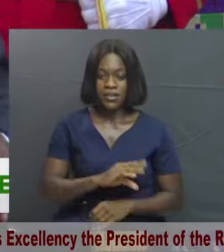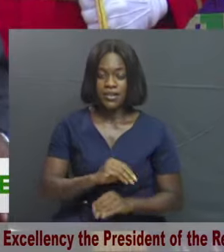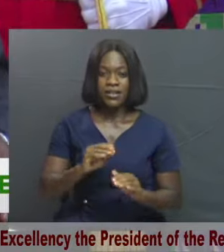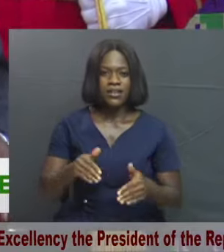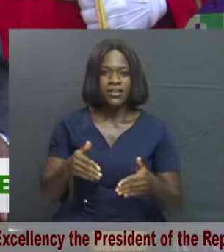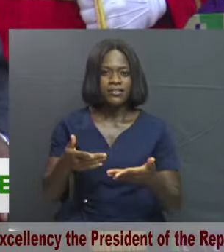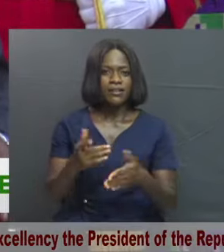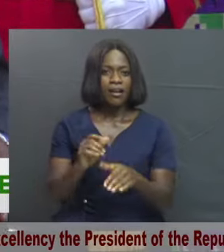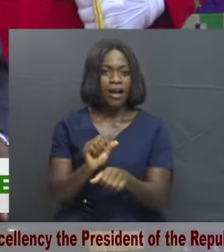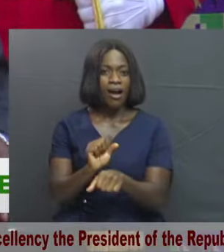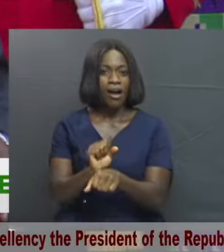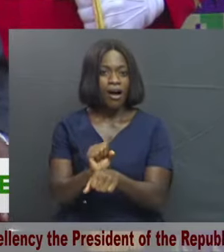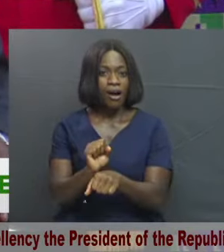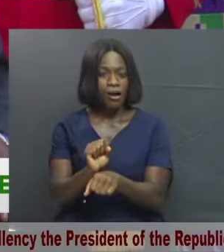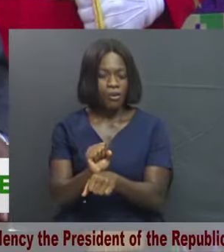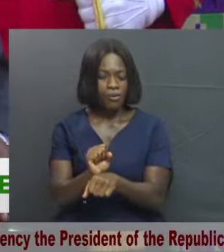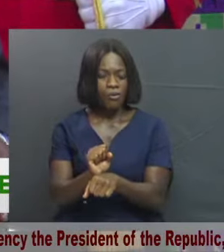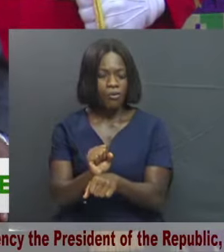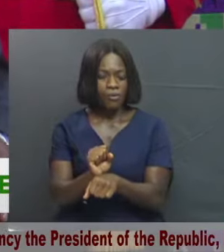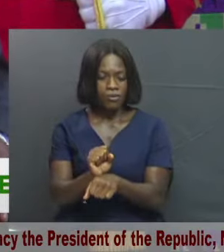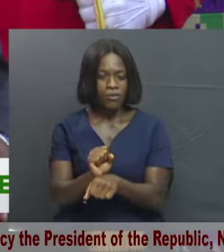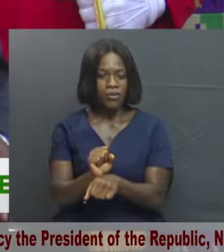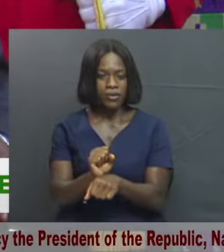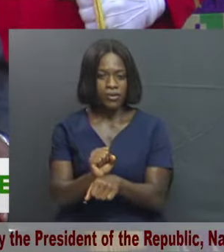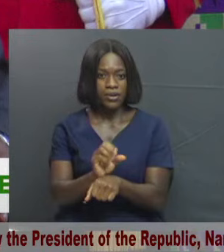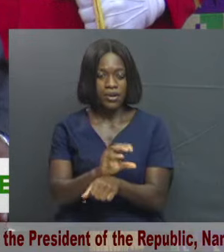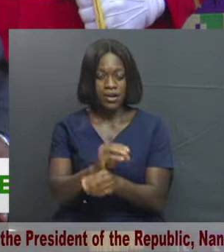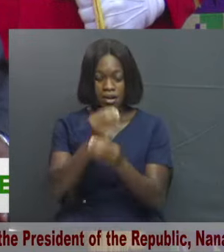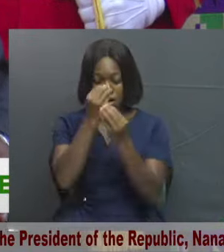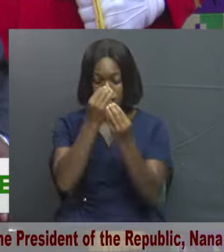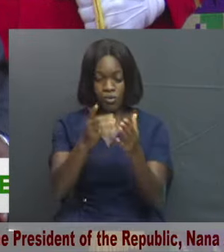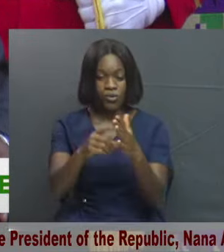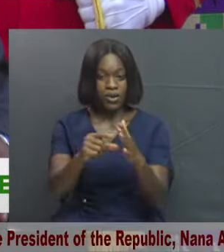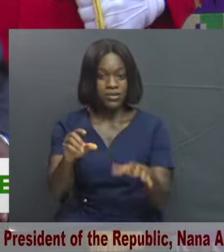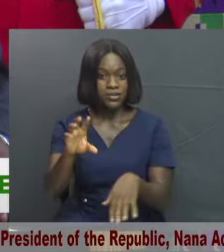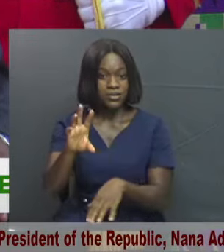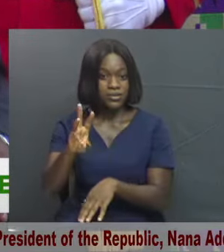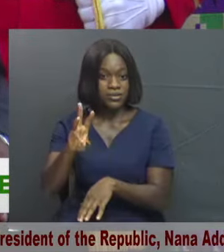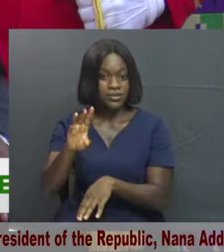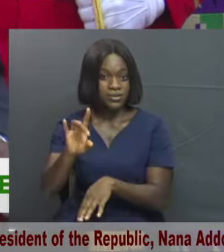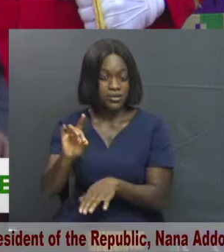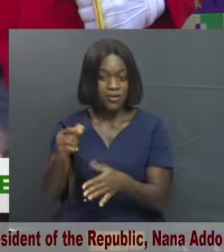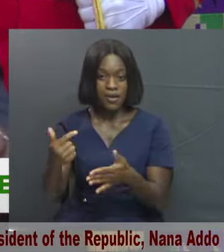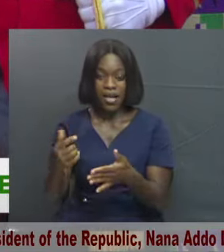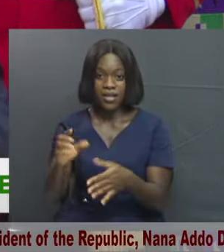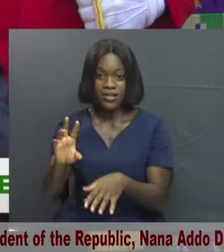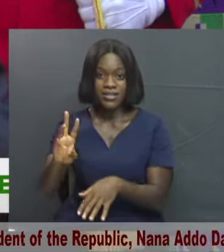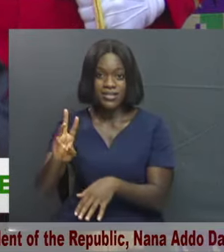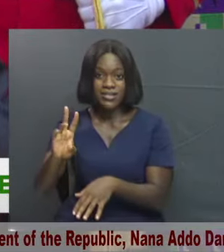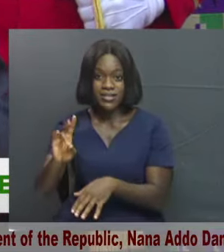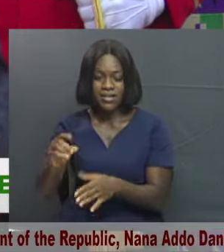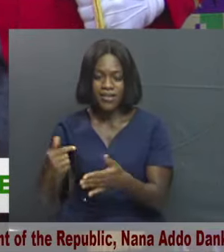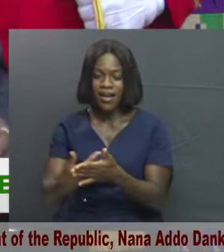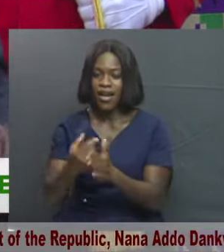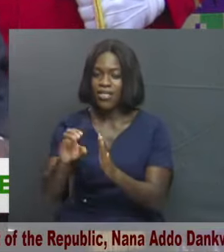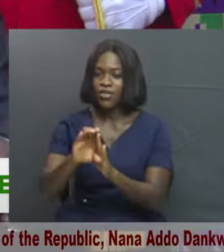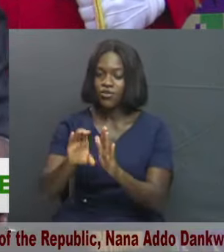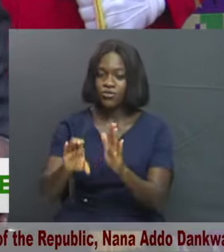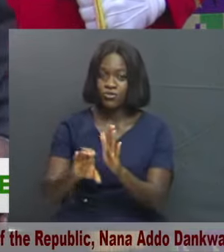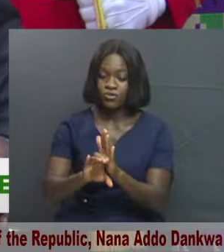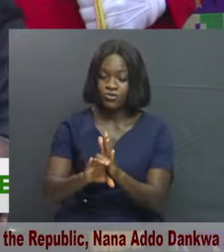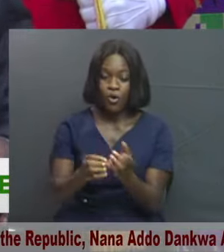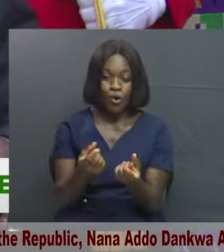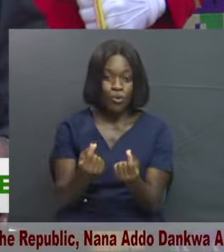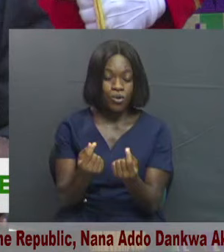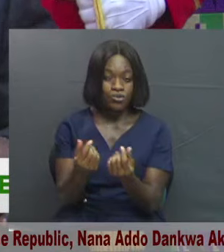the duty in fulfillment of article 67 of the Constitution of